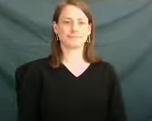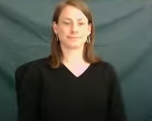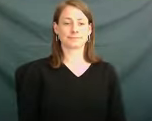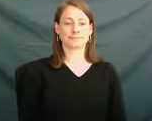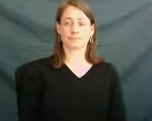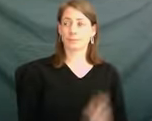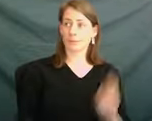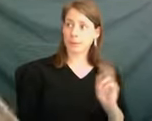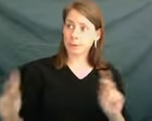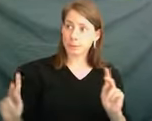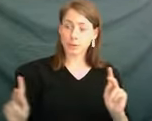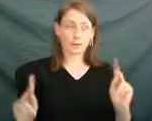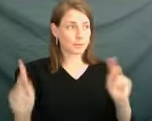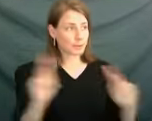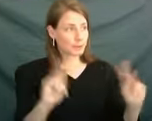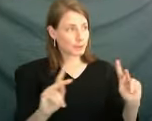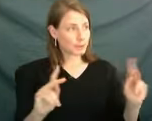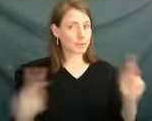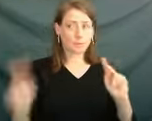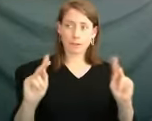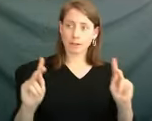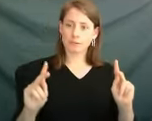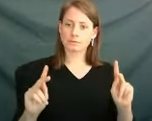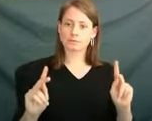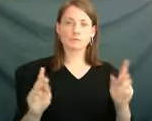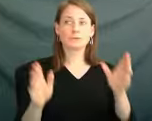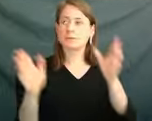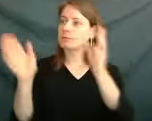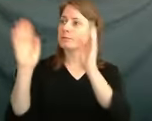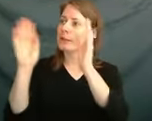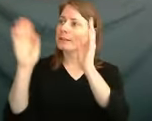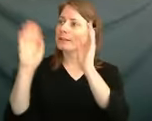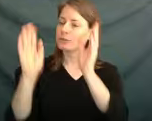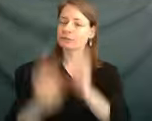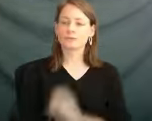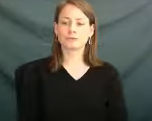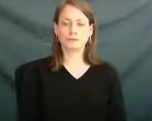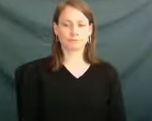pay attention. Oh, yeah. You're looking for capitals?